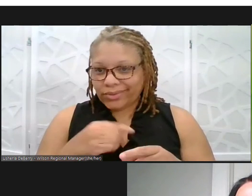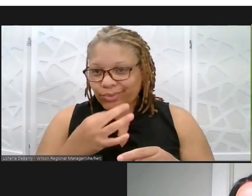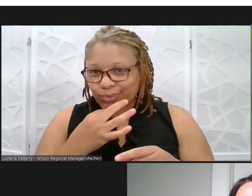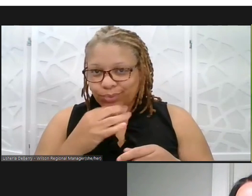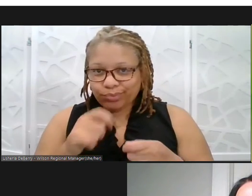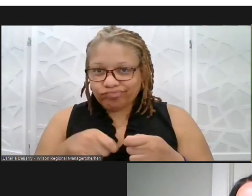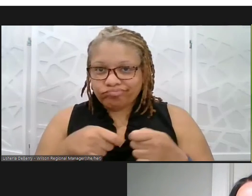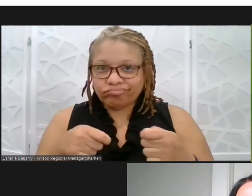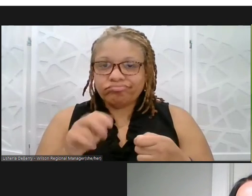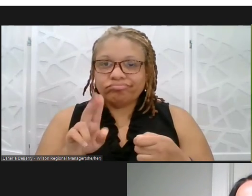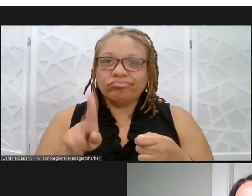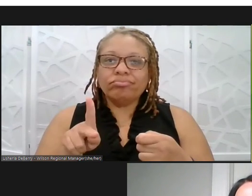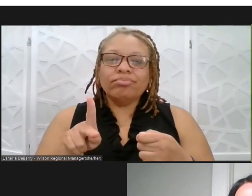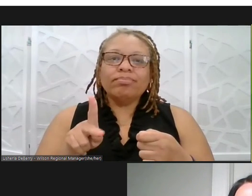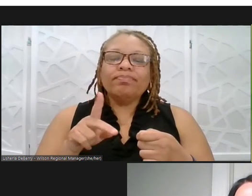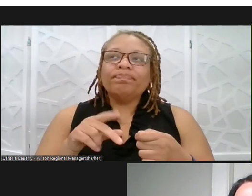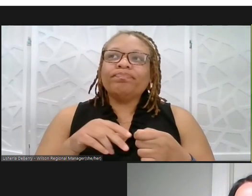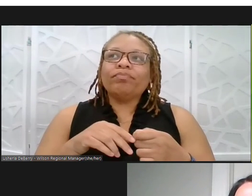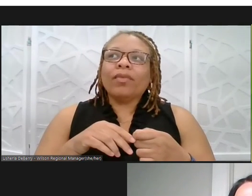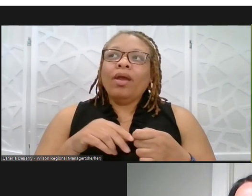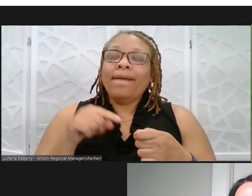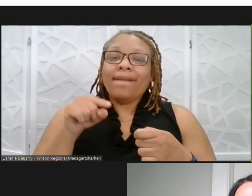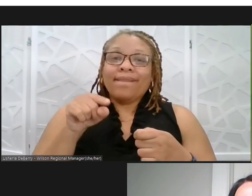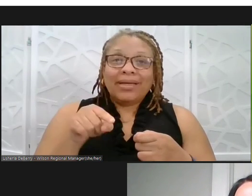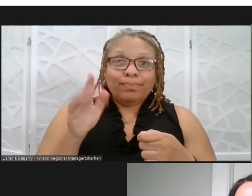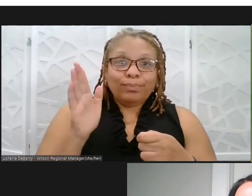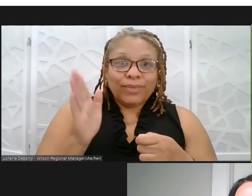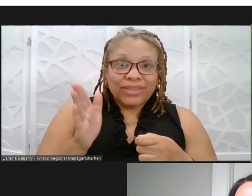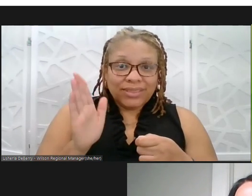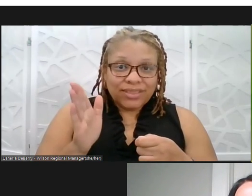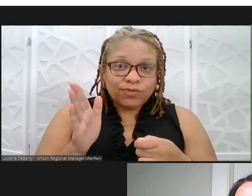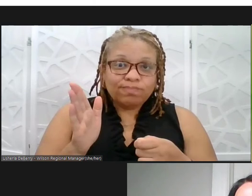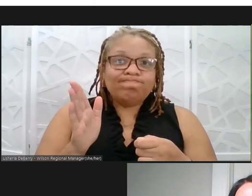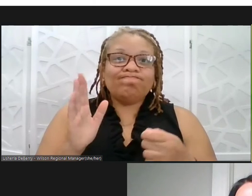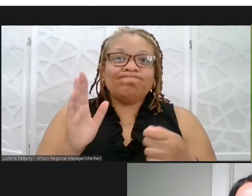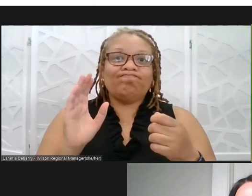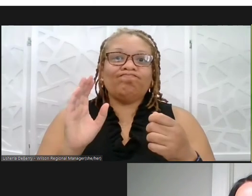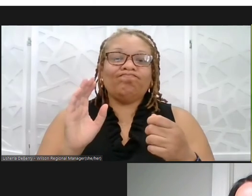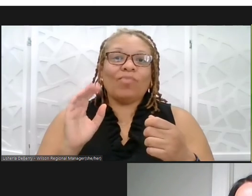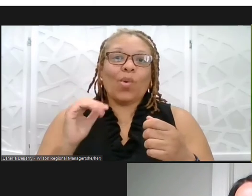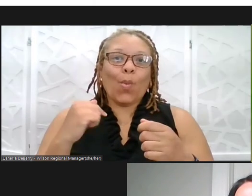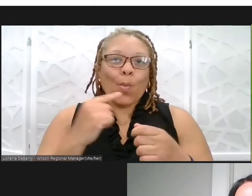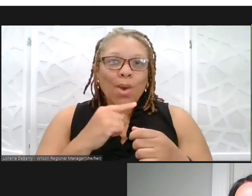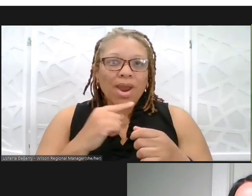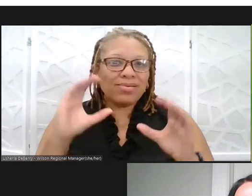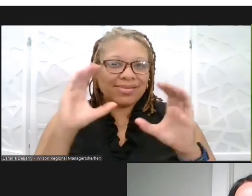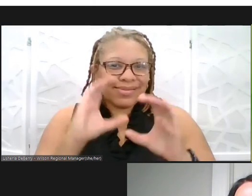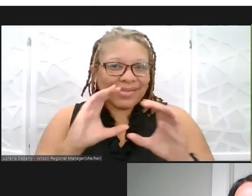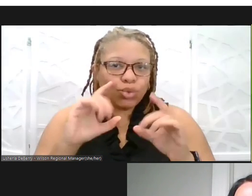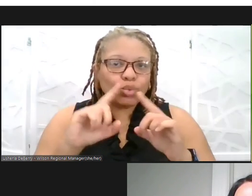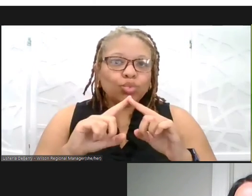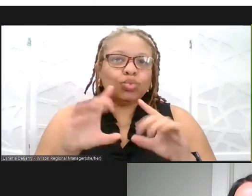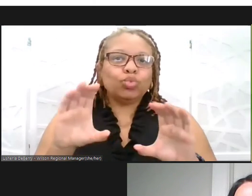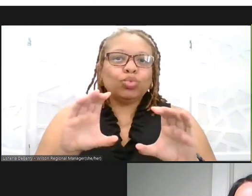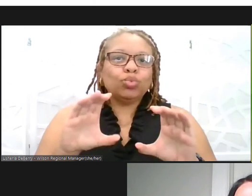I just wanted to say, I know we're going to wrap up in just a moment, but this presentation,